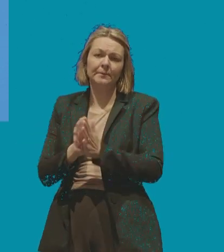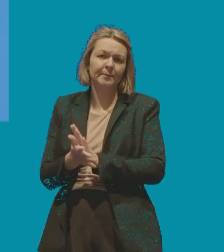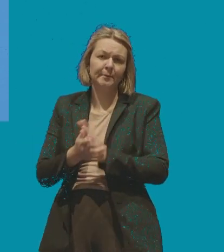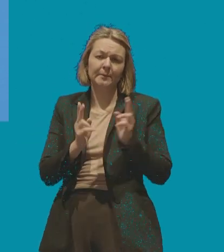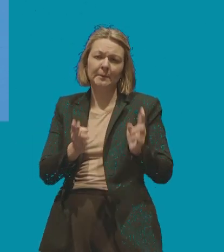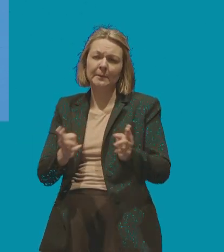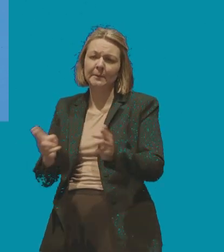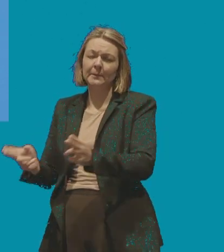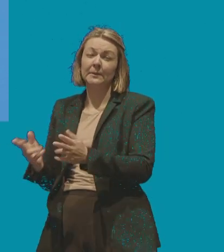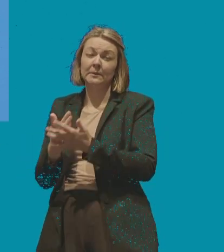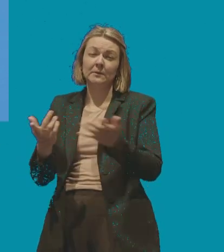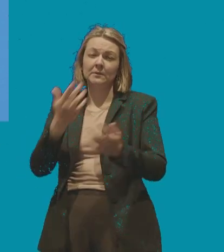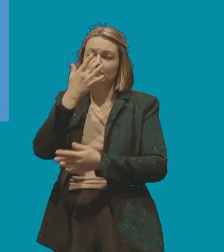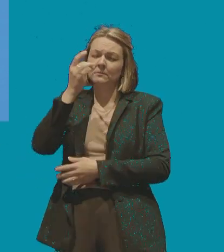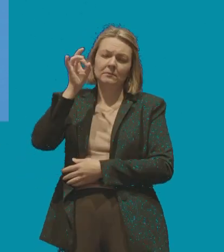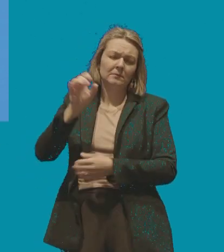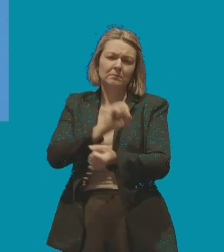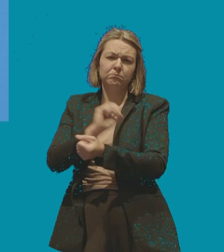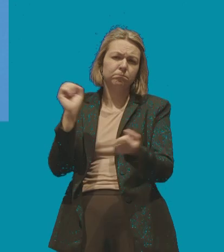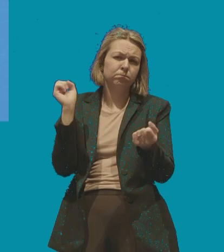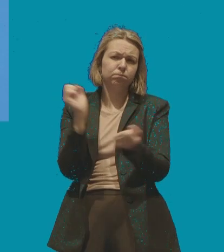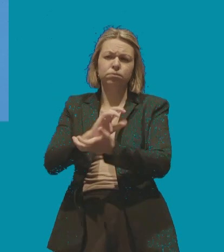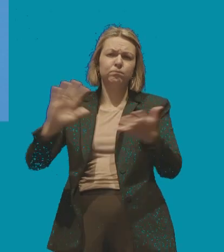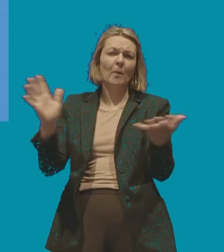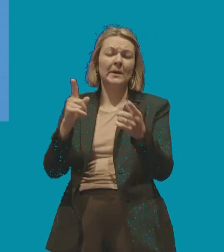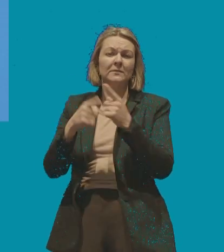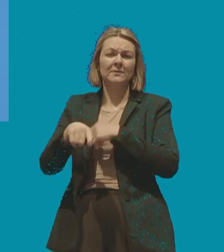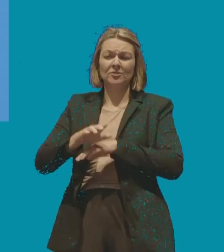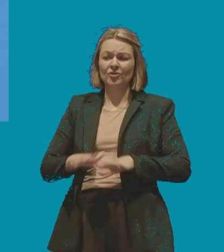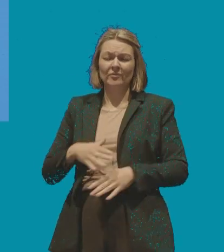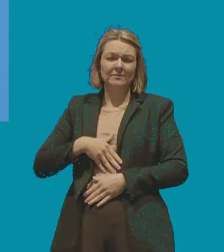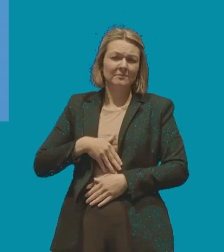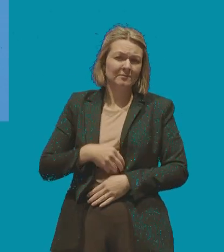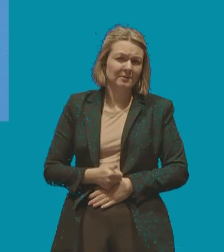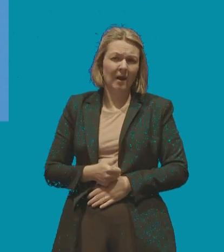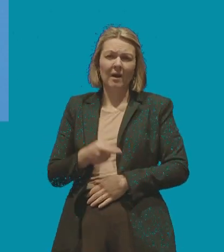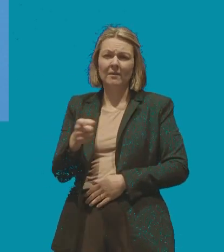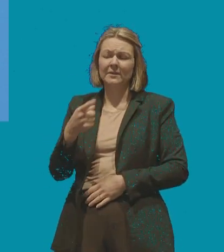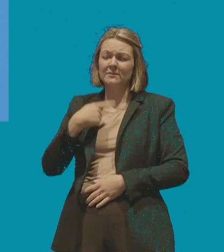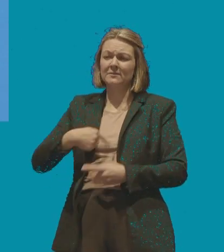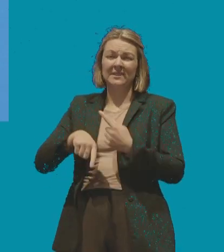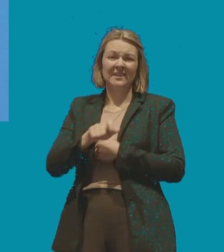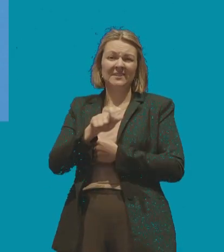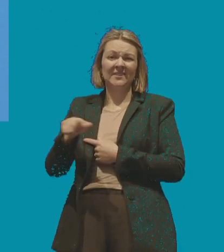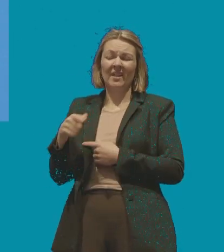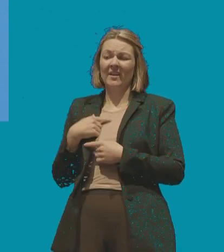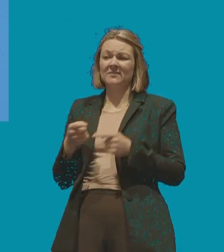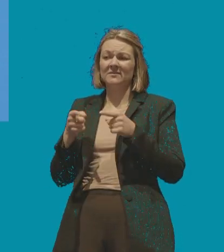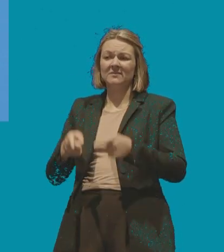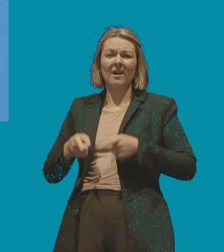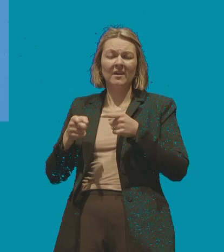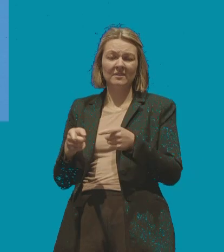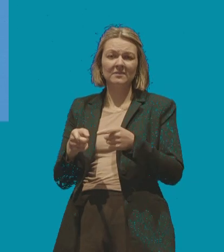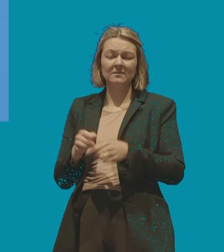is appalling. Indiscriminate bombing, children starving, civilians targeted. Last month, the headquarters of our